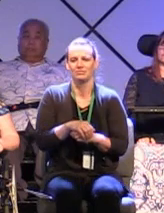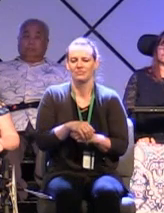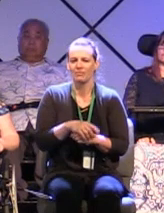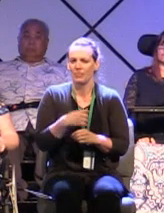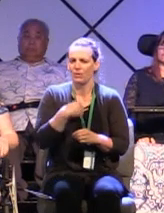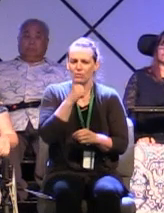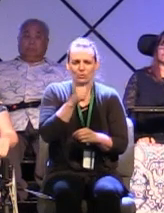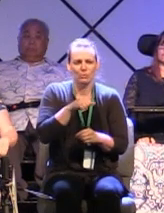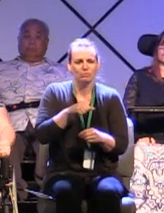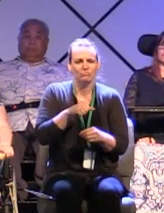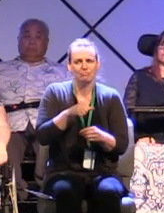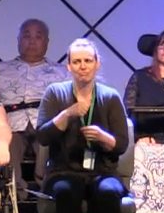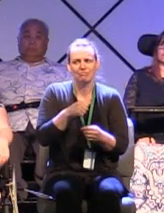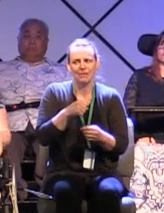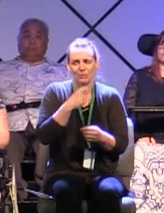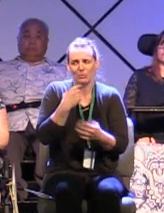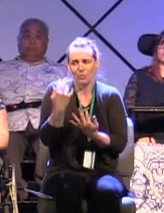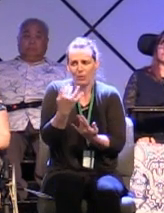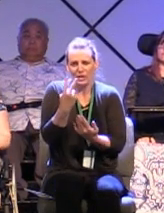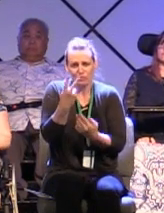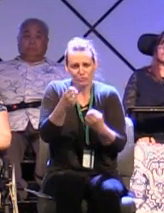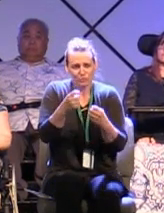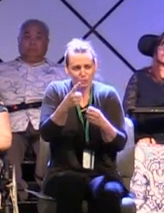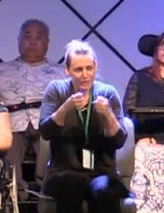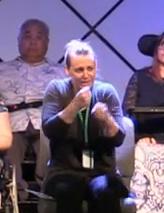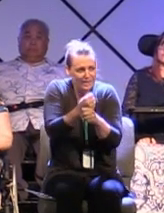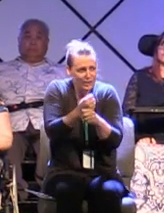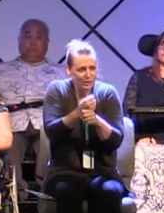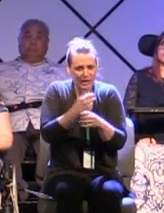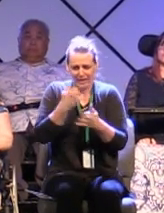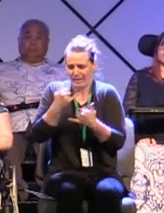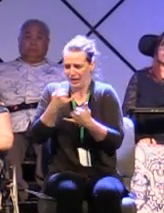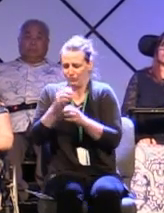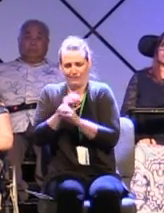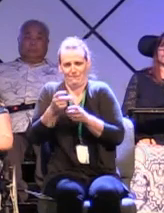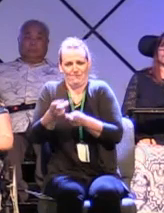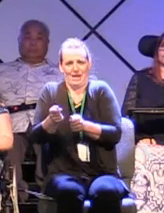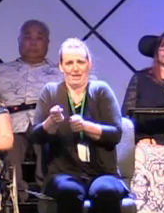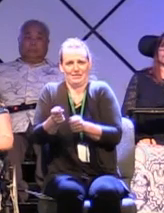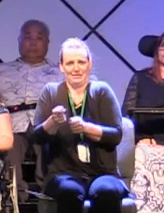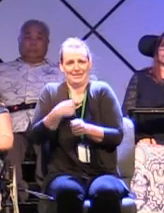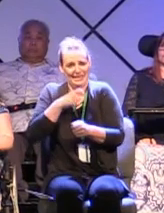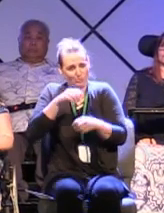I wasn't supposed to get off the wait list for another year. How could I possibly deal with this too?